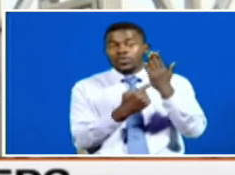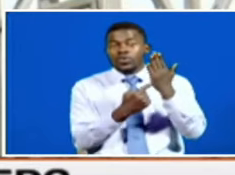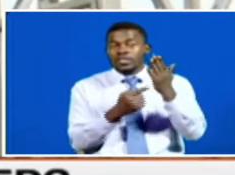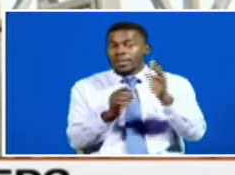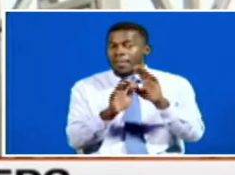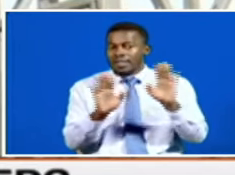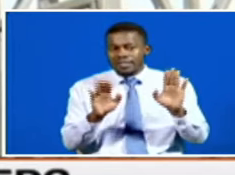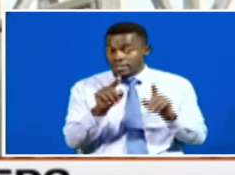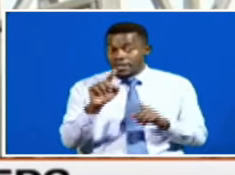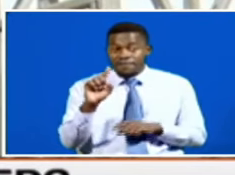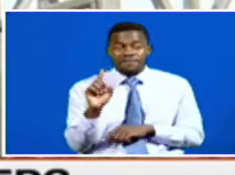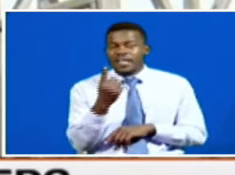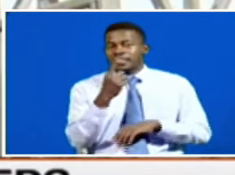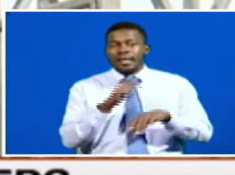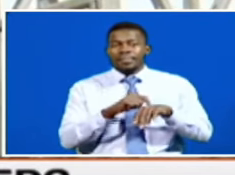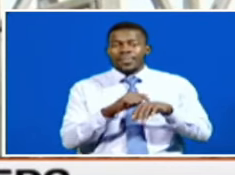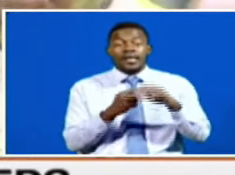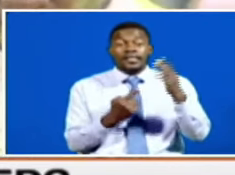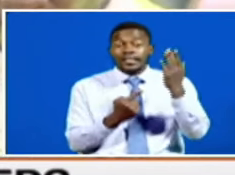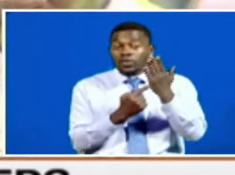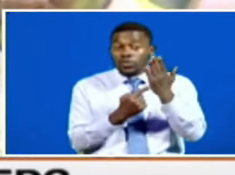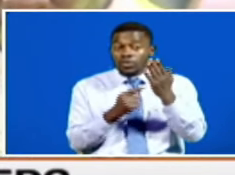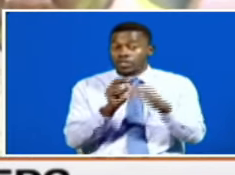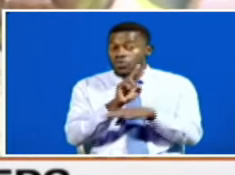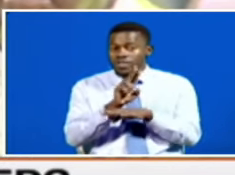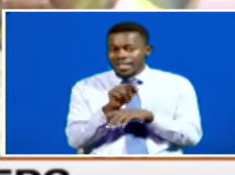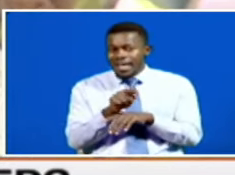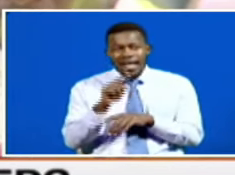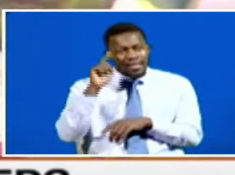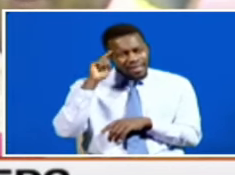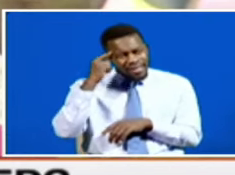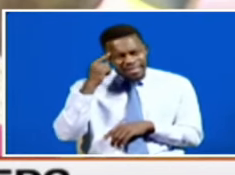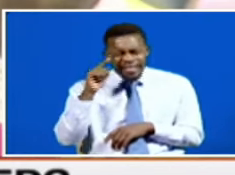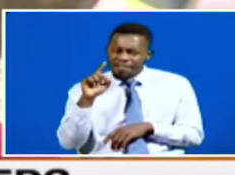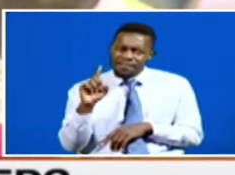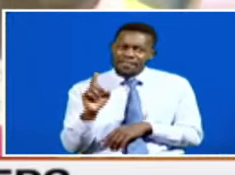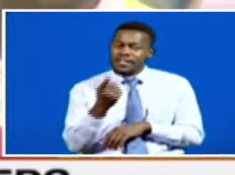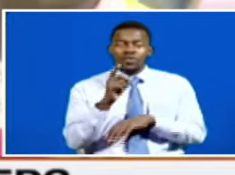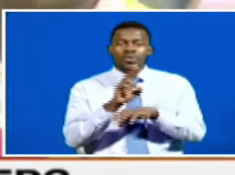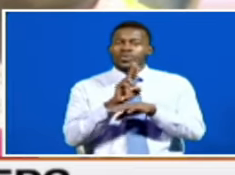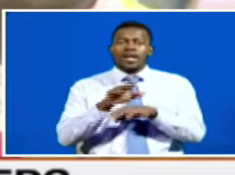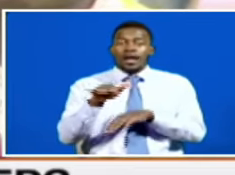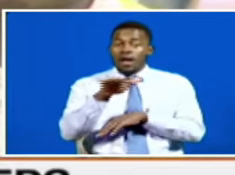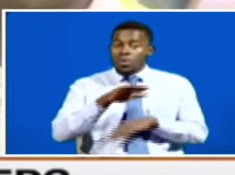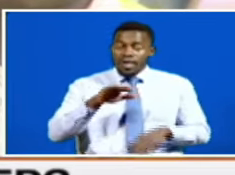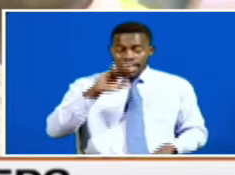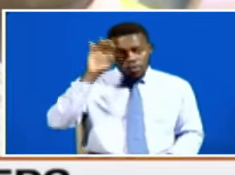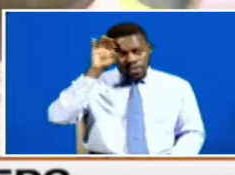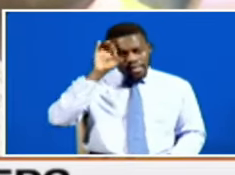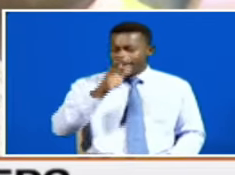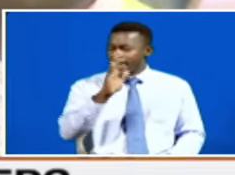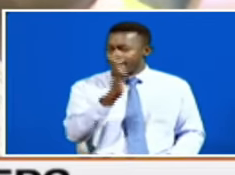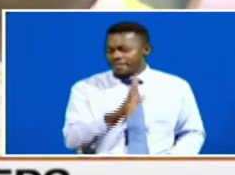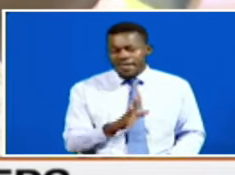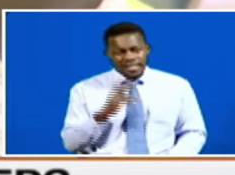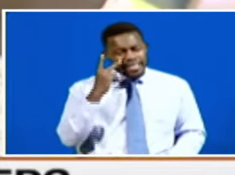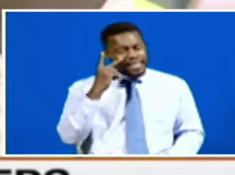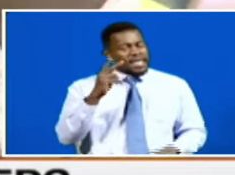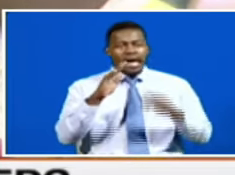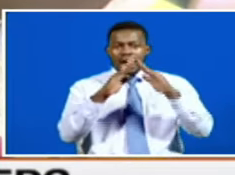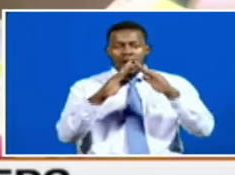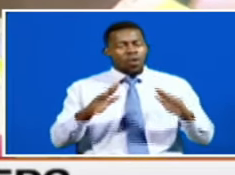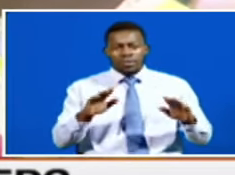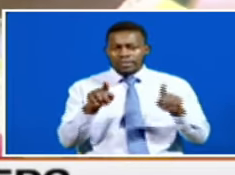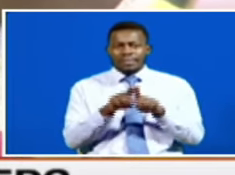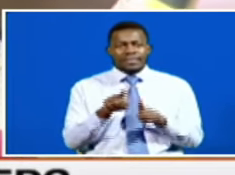The technology that we are using here, I think it might be the first to be used within this region. That is